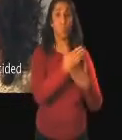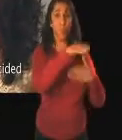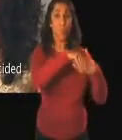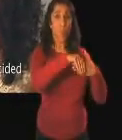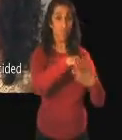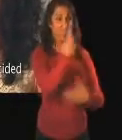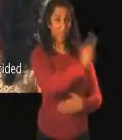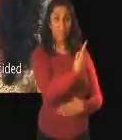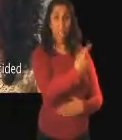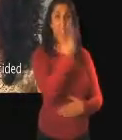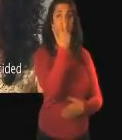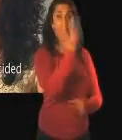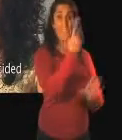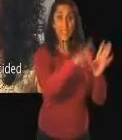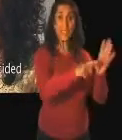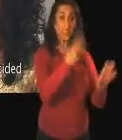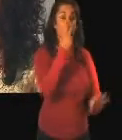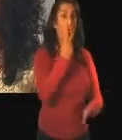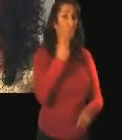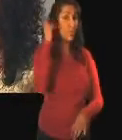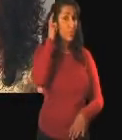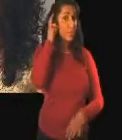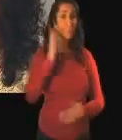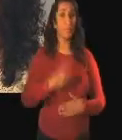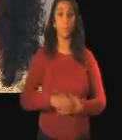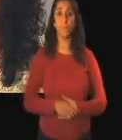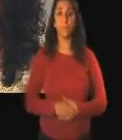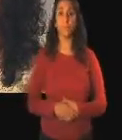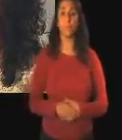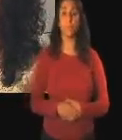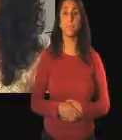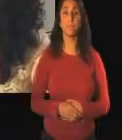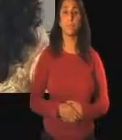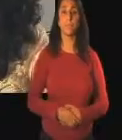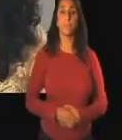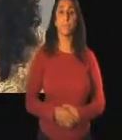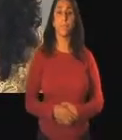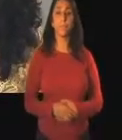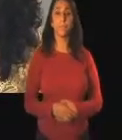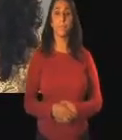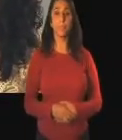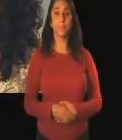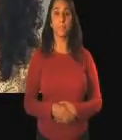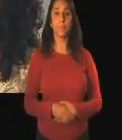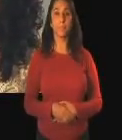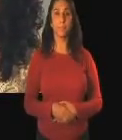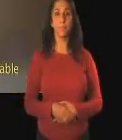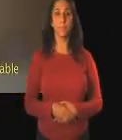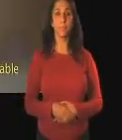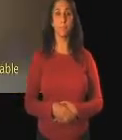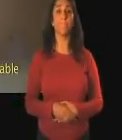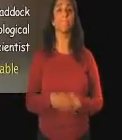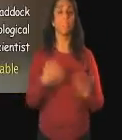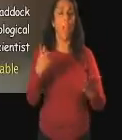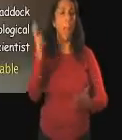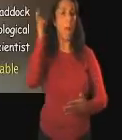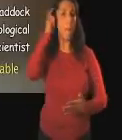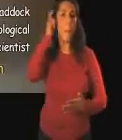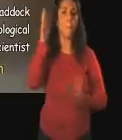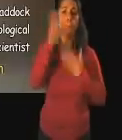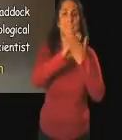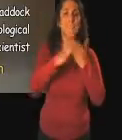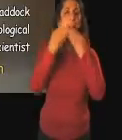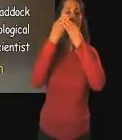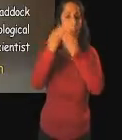the implant through a friend because she decided to have an implant at the age of 18. A cochlear implant